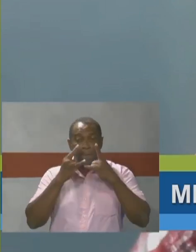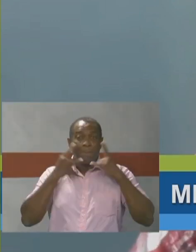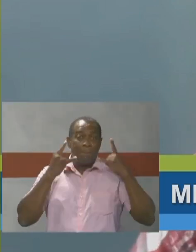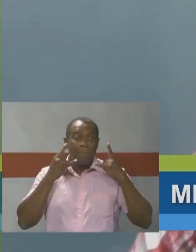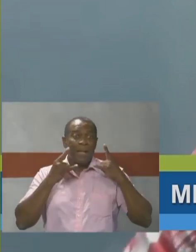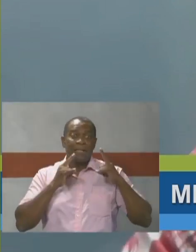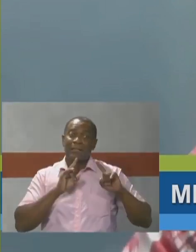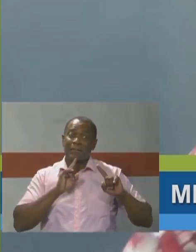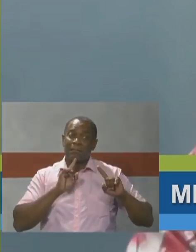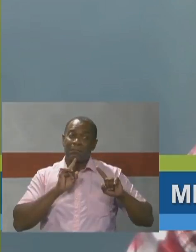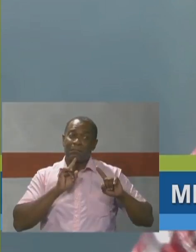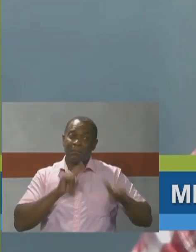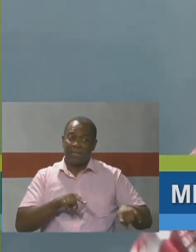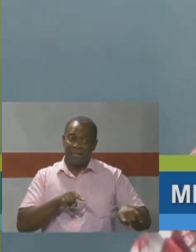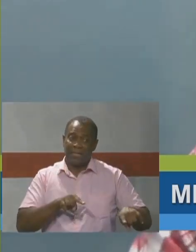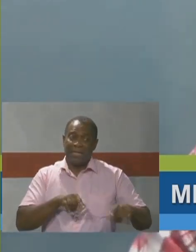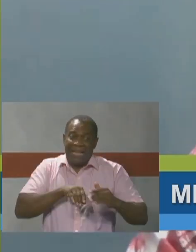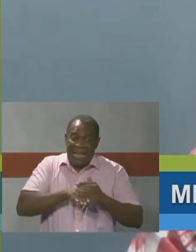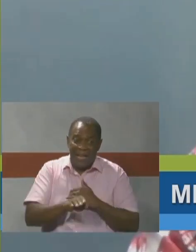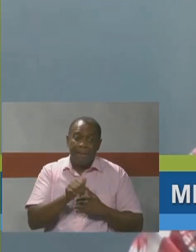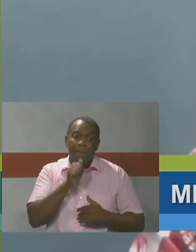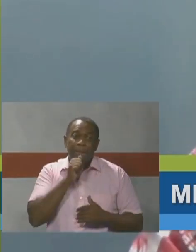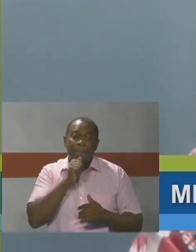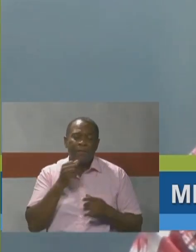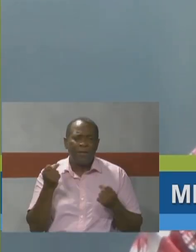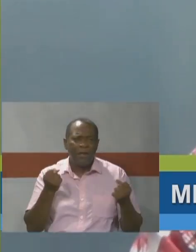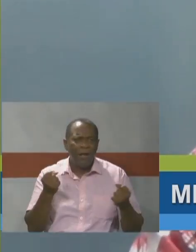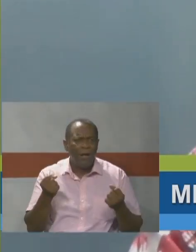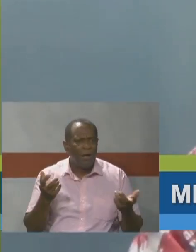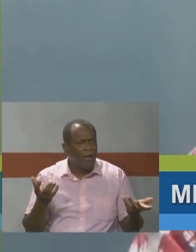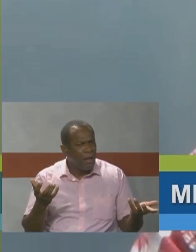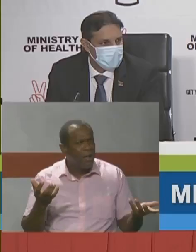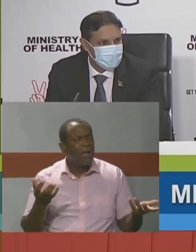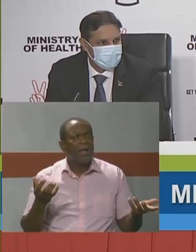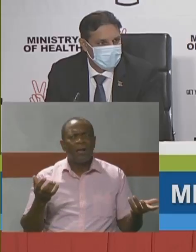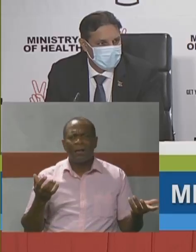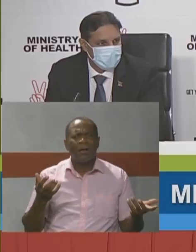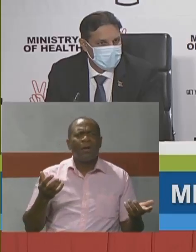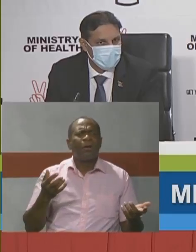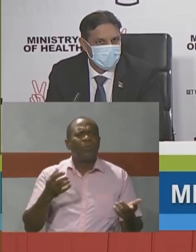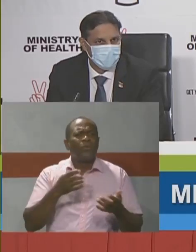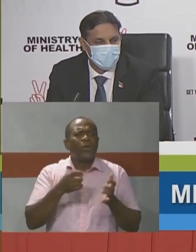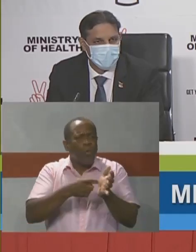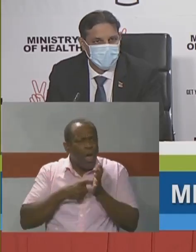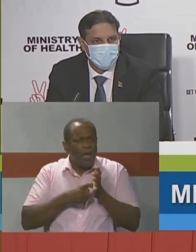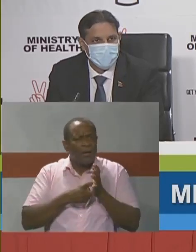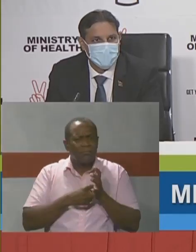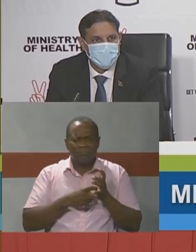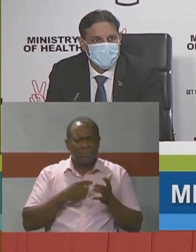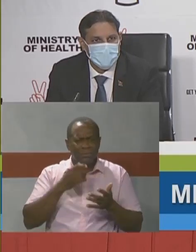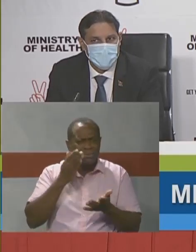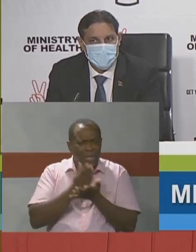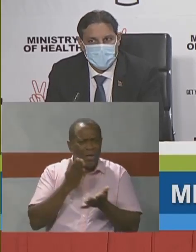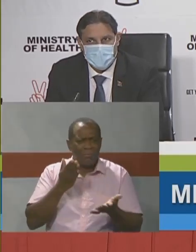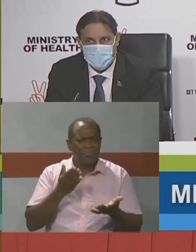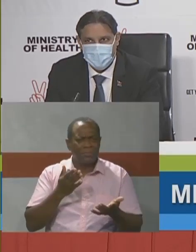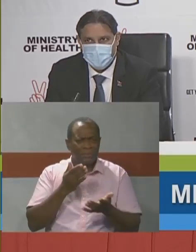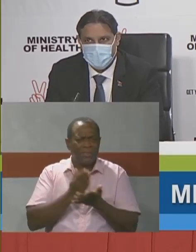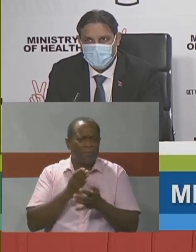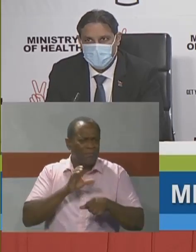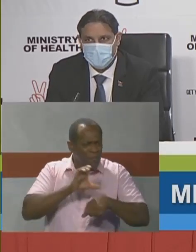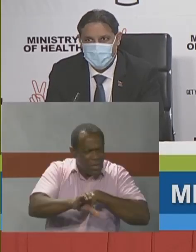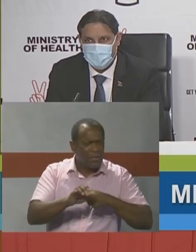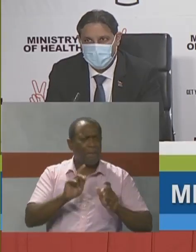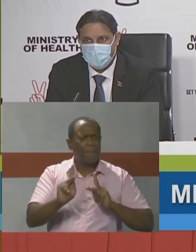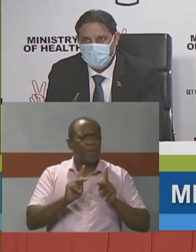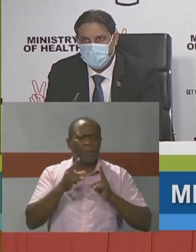is TNT from achieving that sort of circumstance? Okay, so thanks. So you are asking me to look